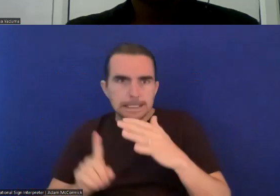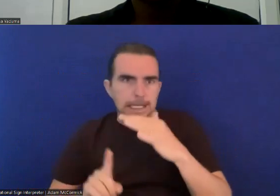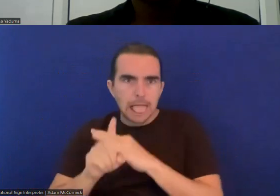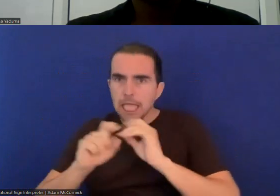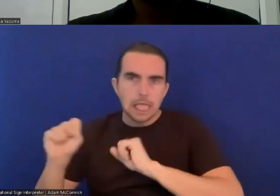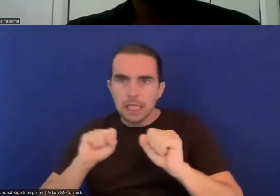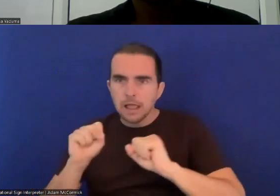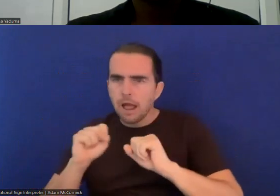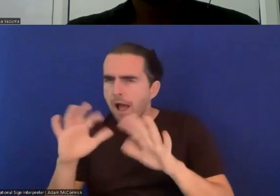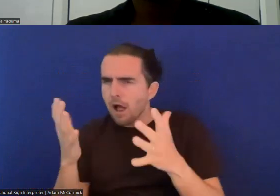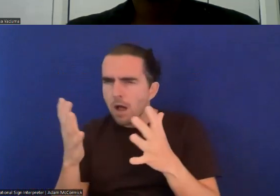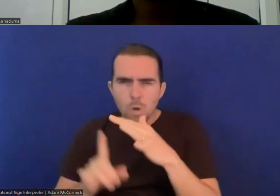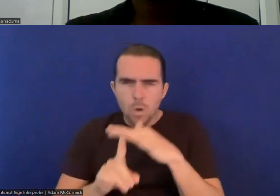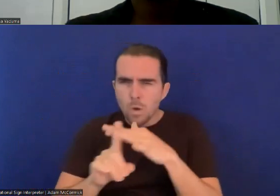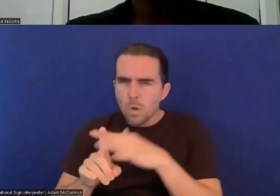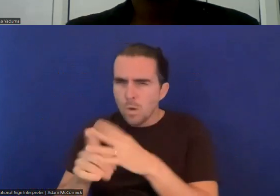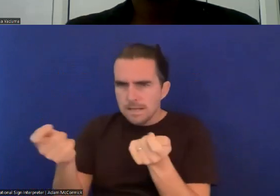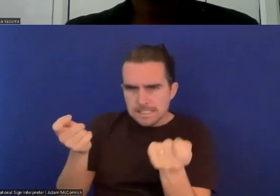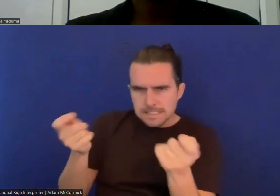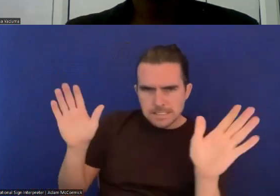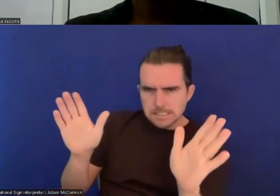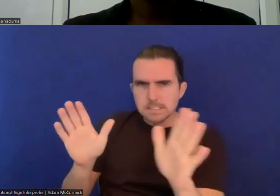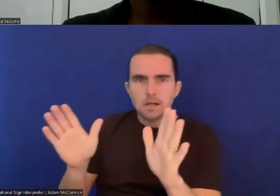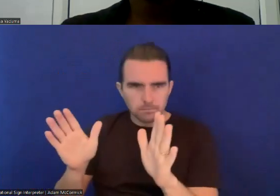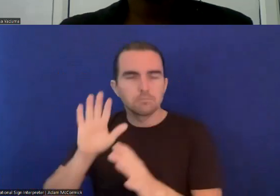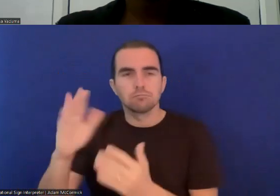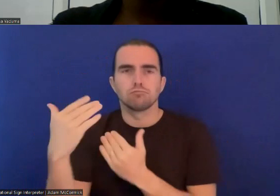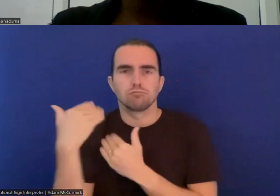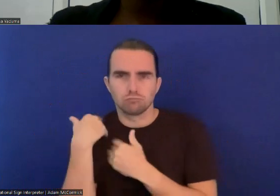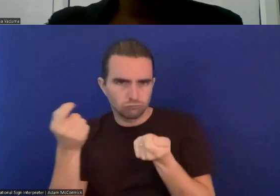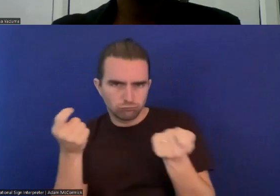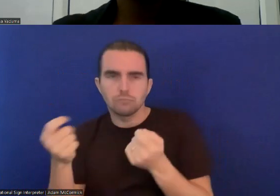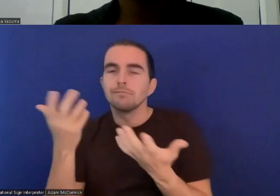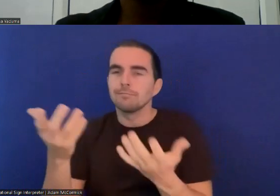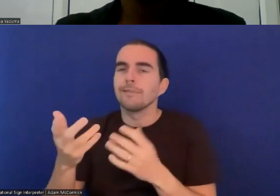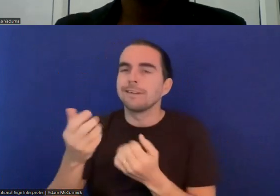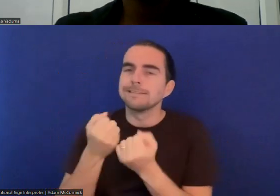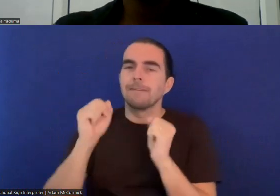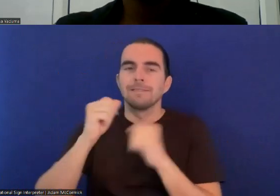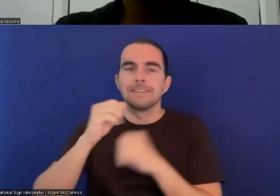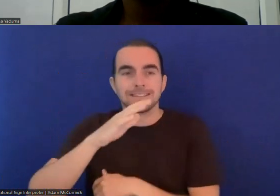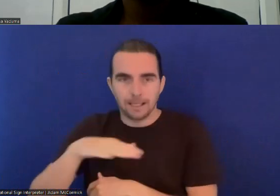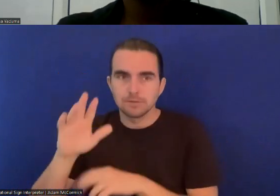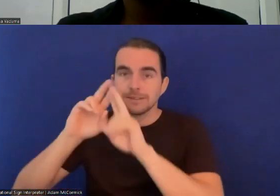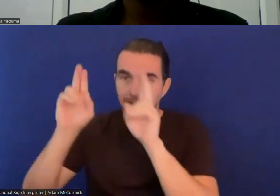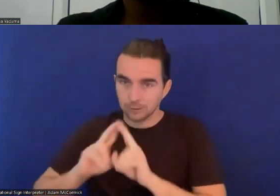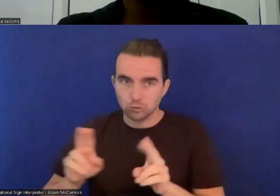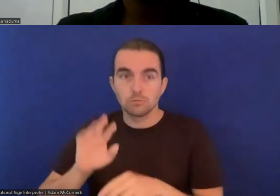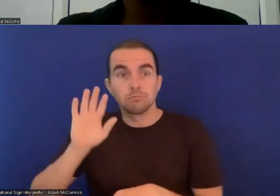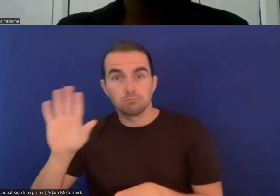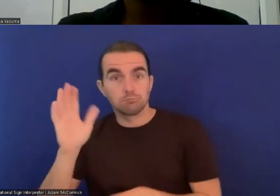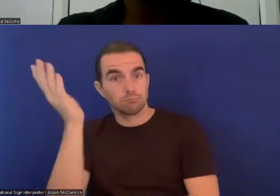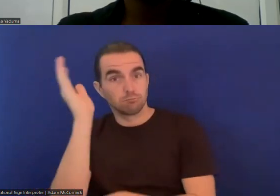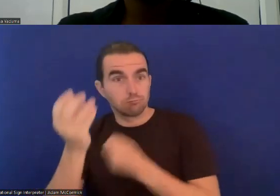will focus on challenges in maintaining a community feedback mechanism,